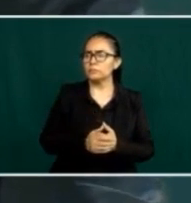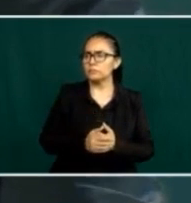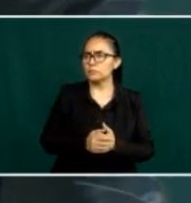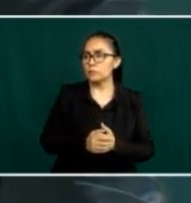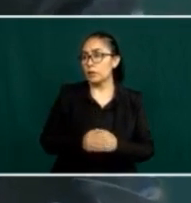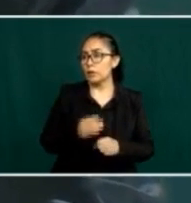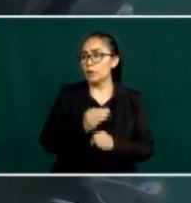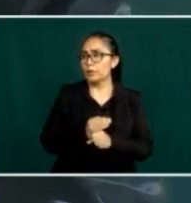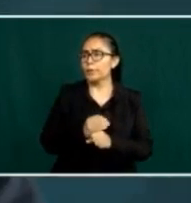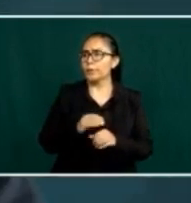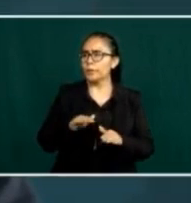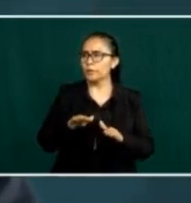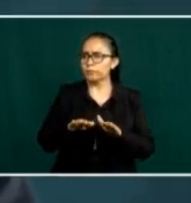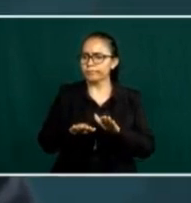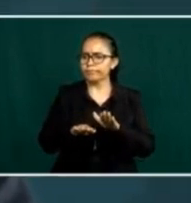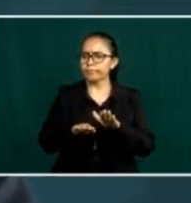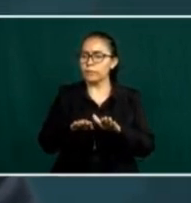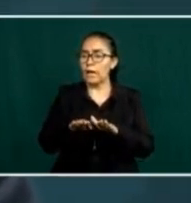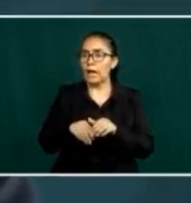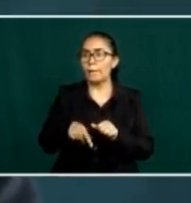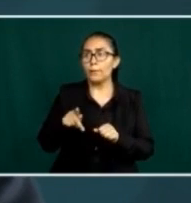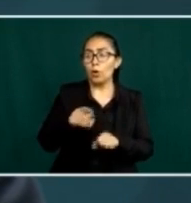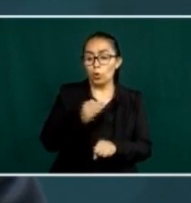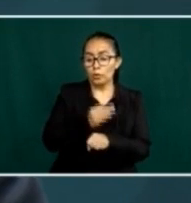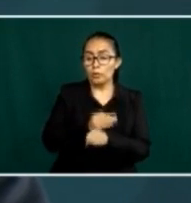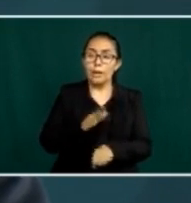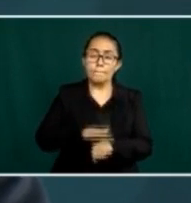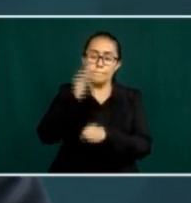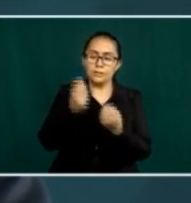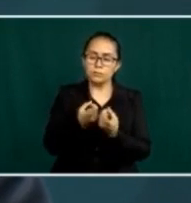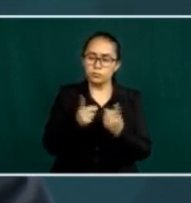there's less growth, there's more development,